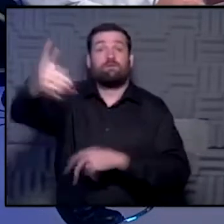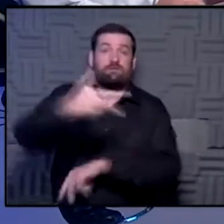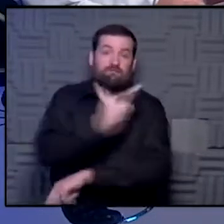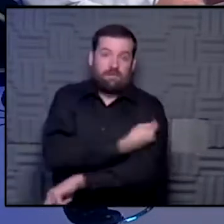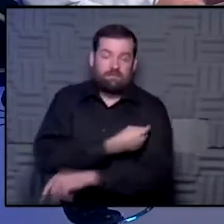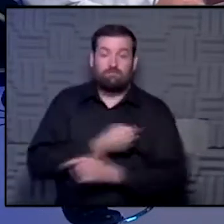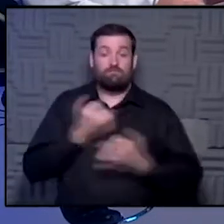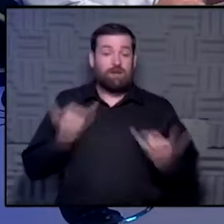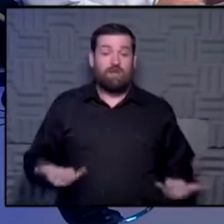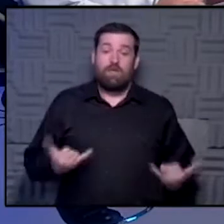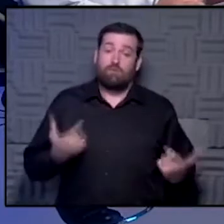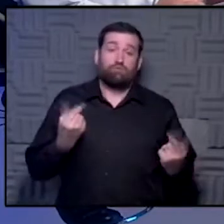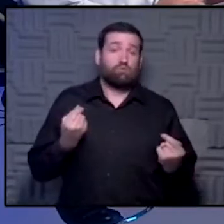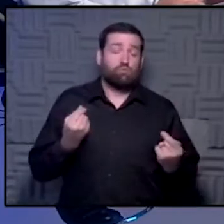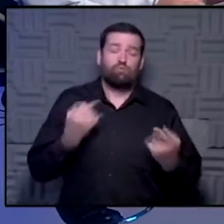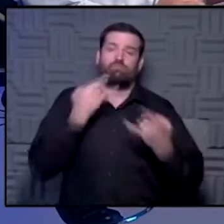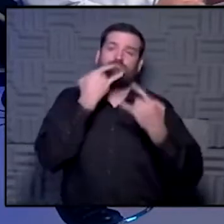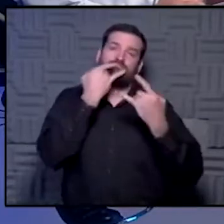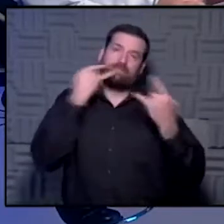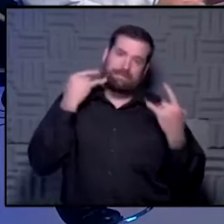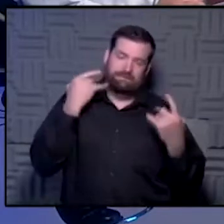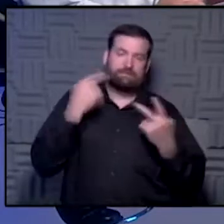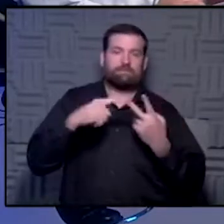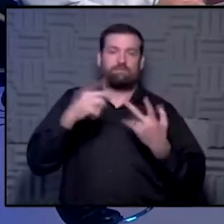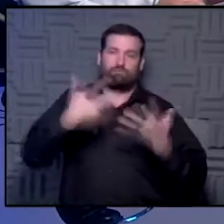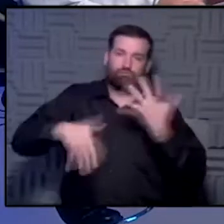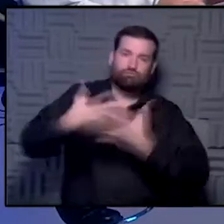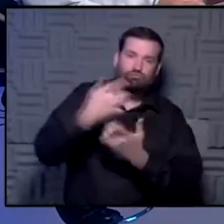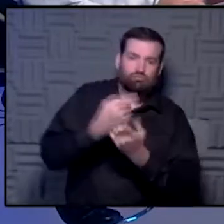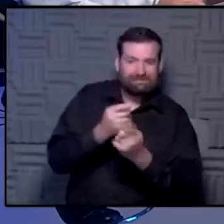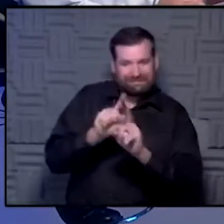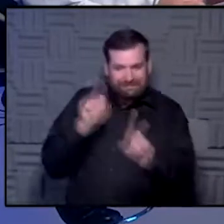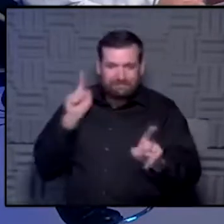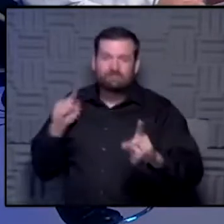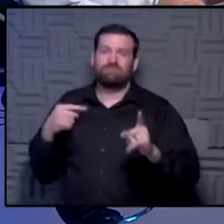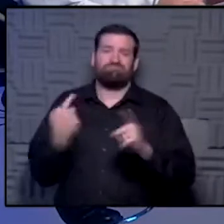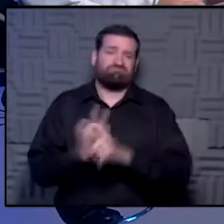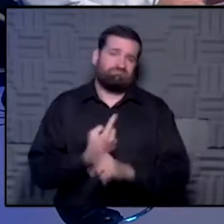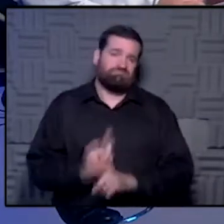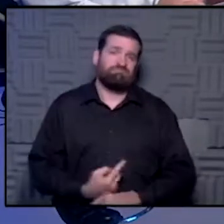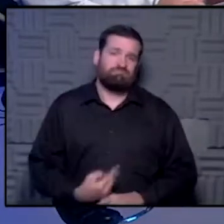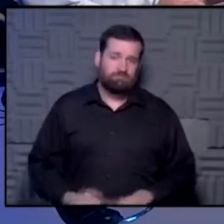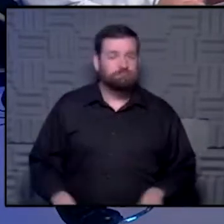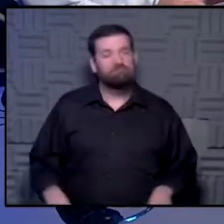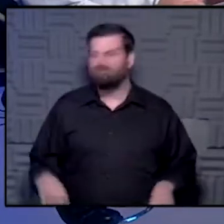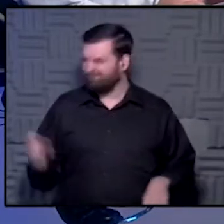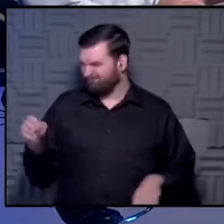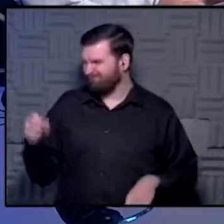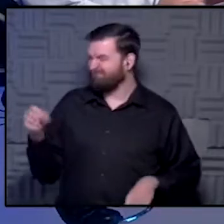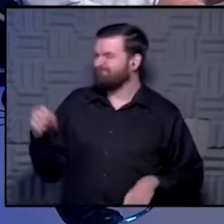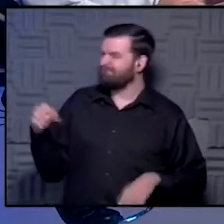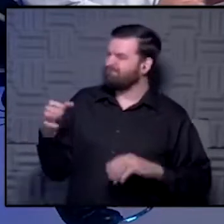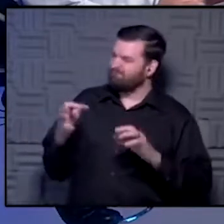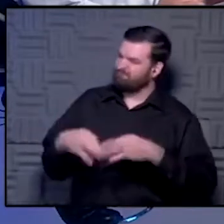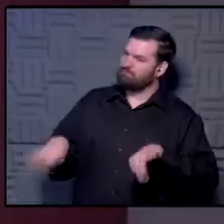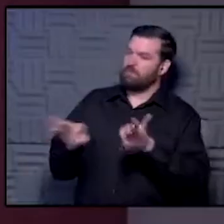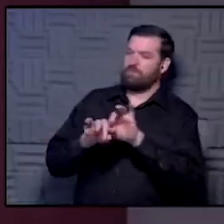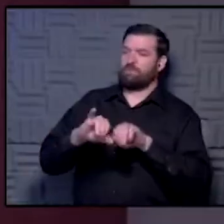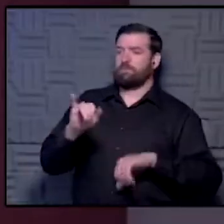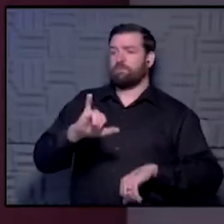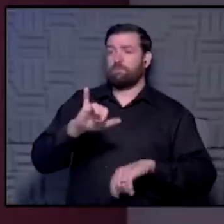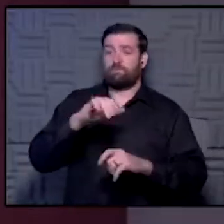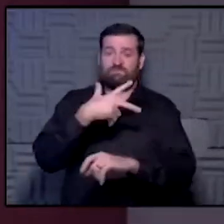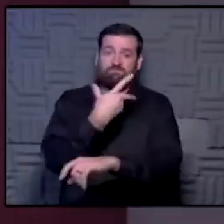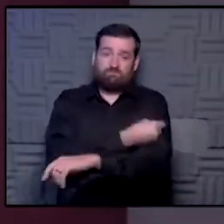effective thing we can do, wear a mask, socially distance, do the right thing. Yeah, and I think it's really critical that even once we have that